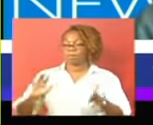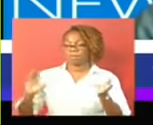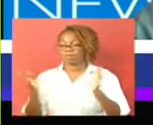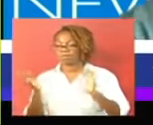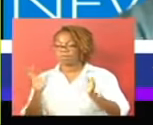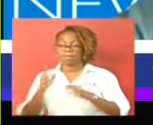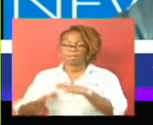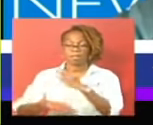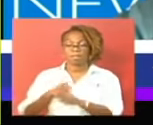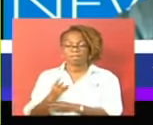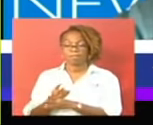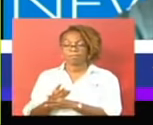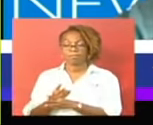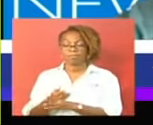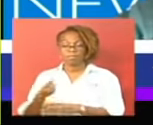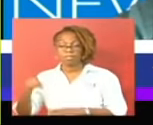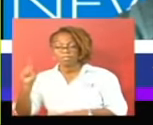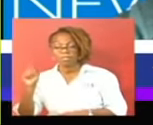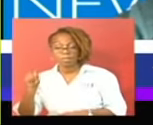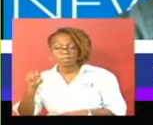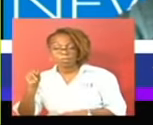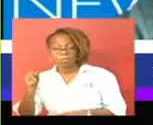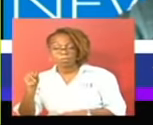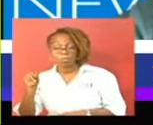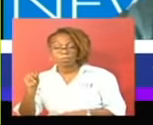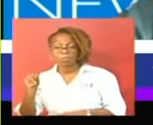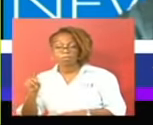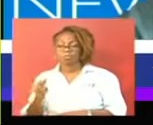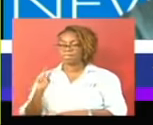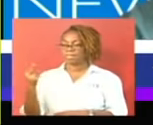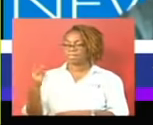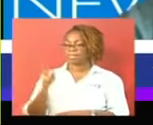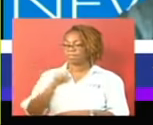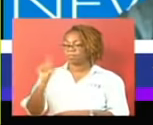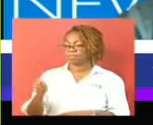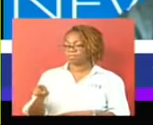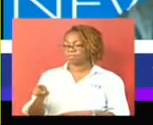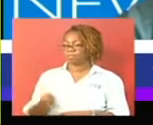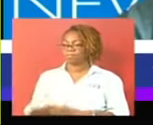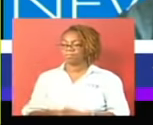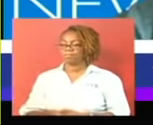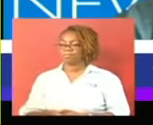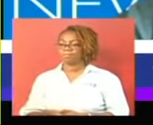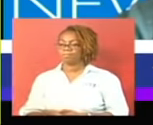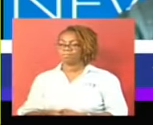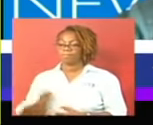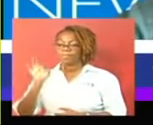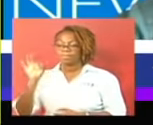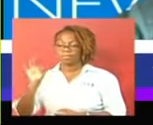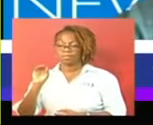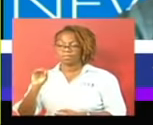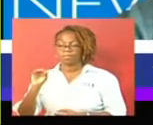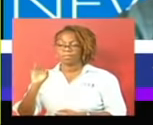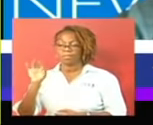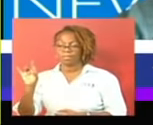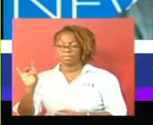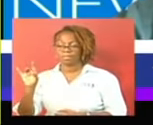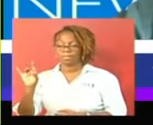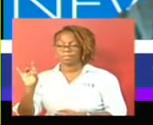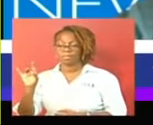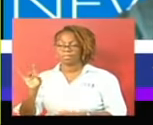question. And my second question is that for the year so far, we have had 908 deaths due to COVID-19, which